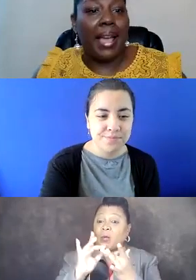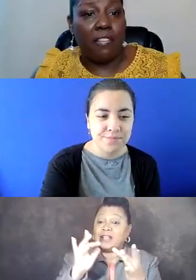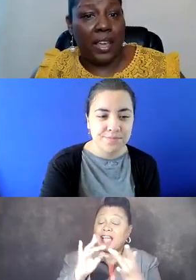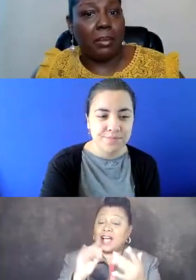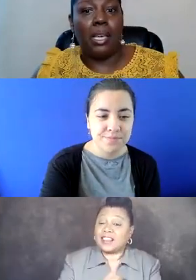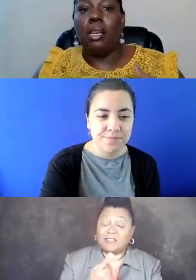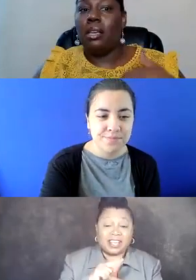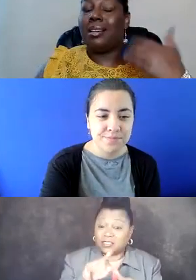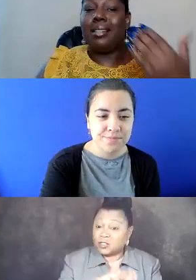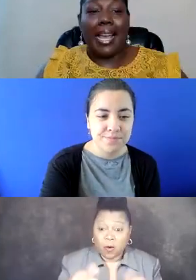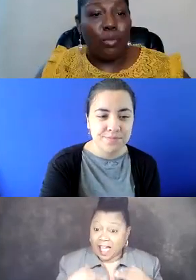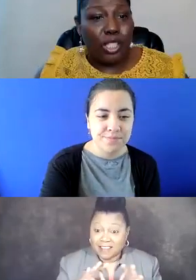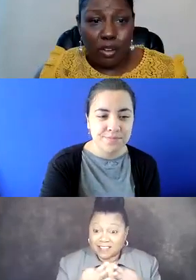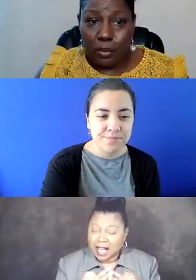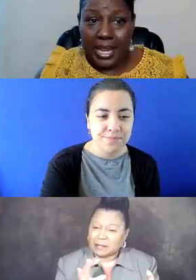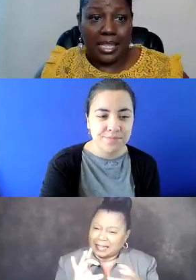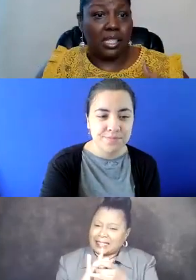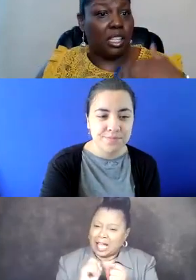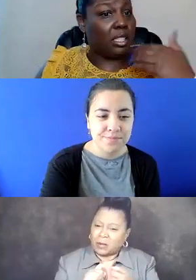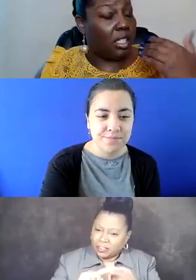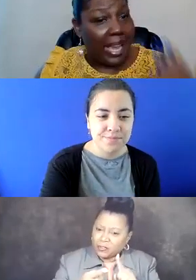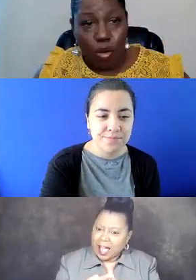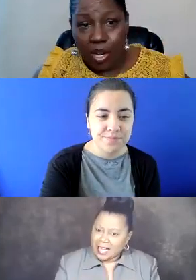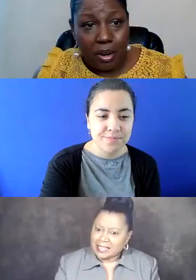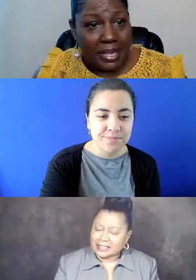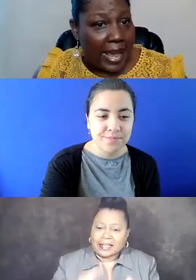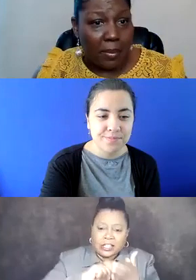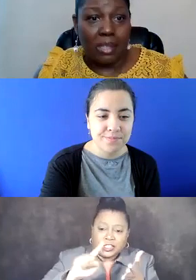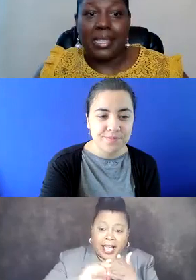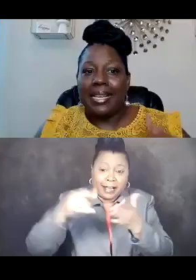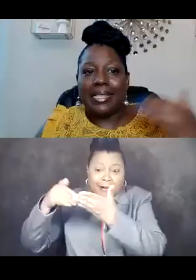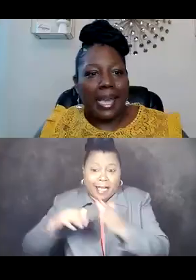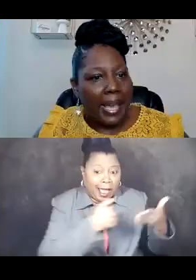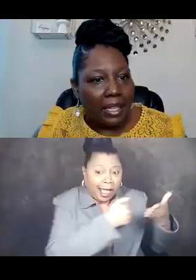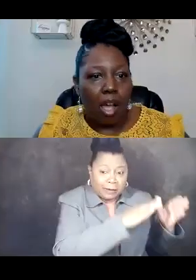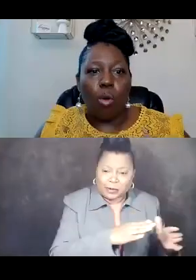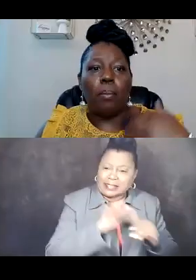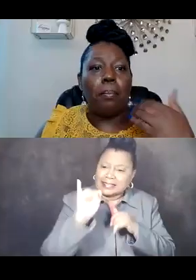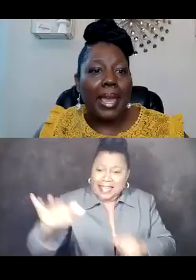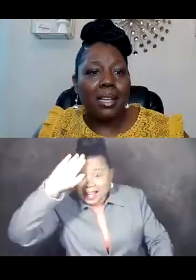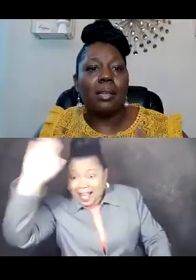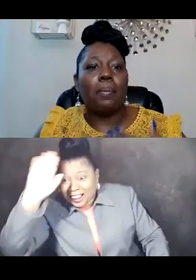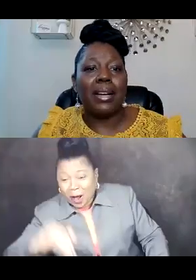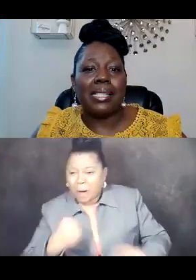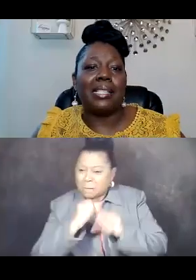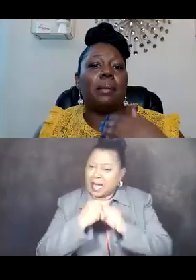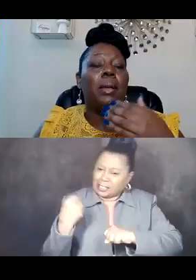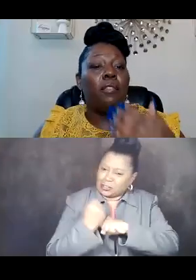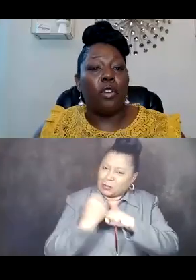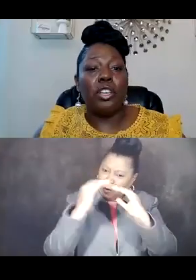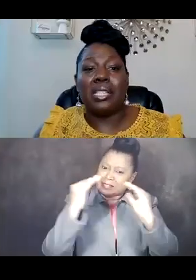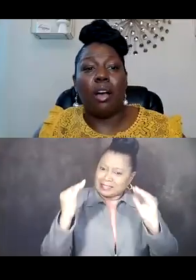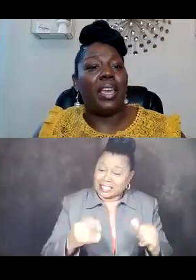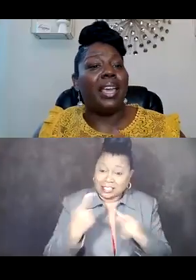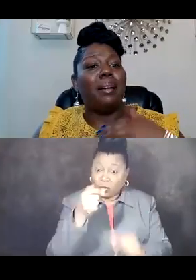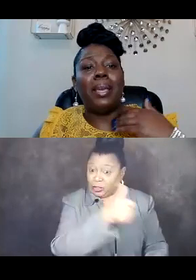you don't have family, connect with your friends. Check on your neighbors. Say hello. Make a support system